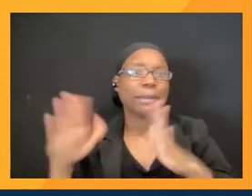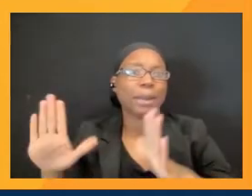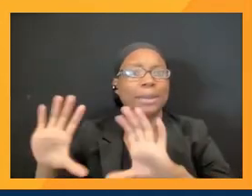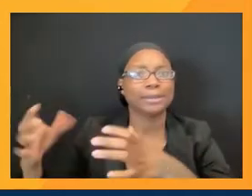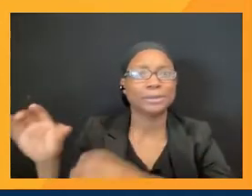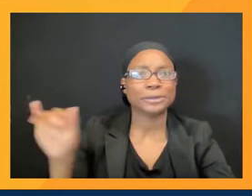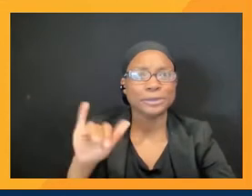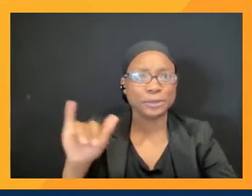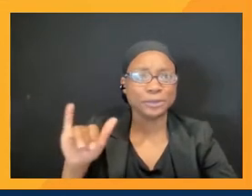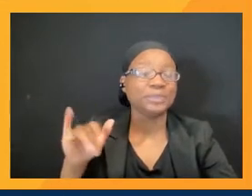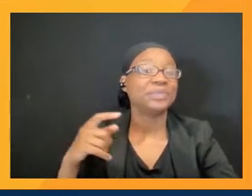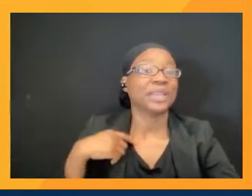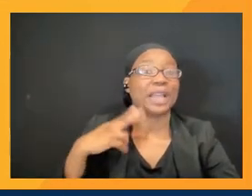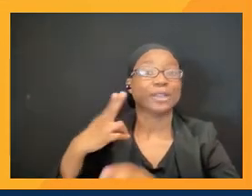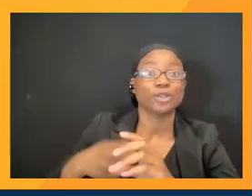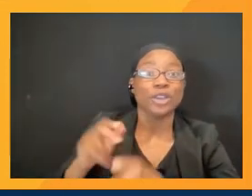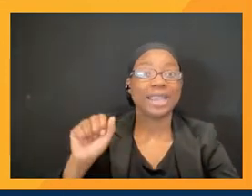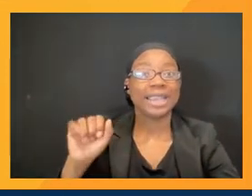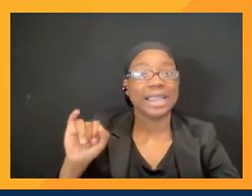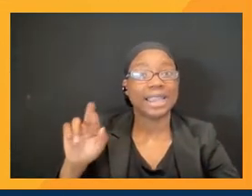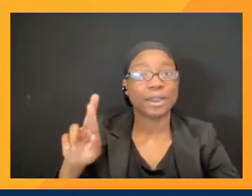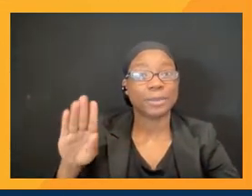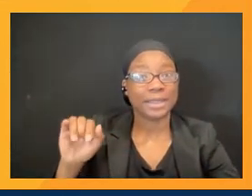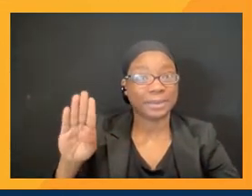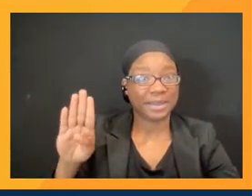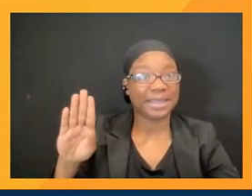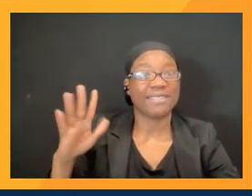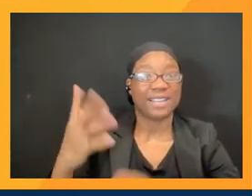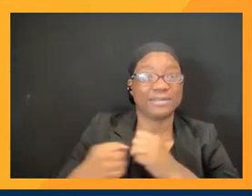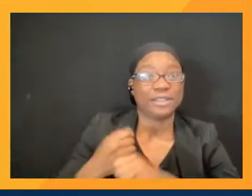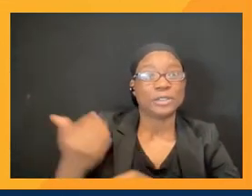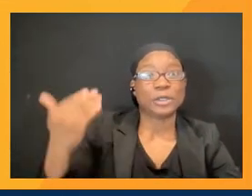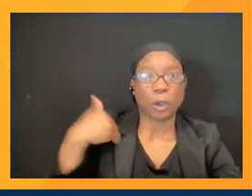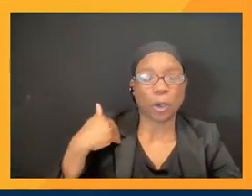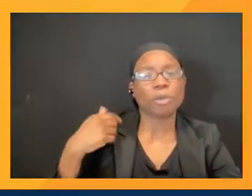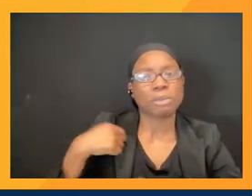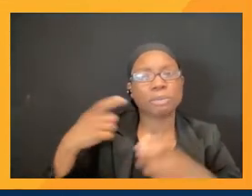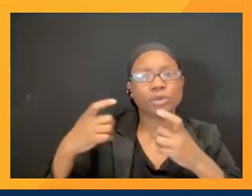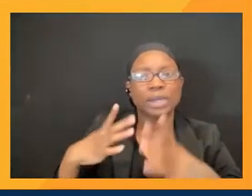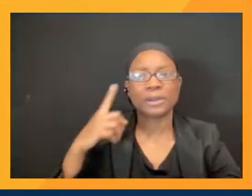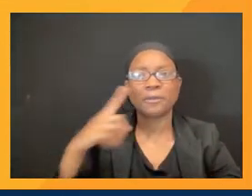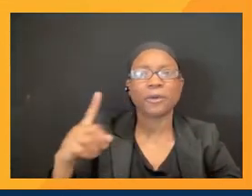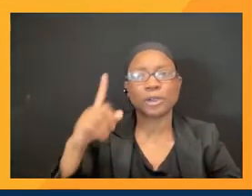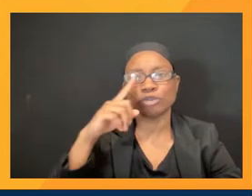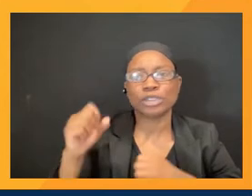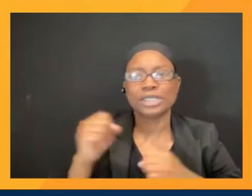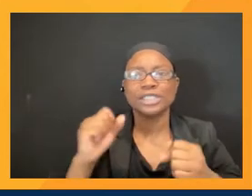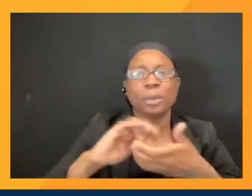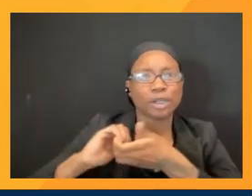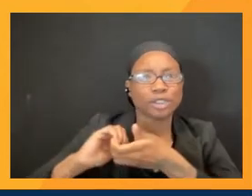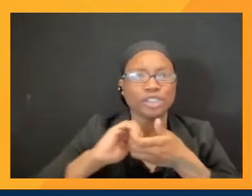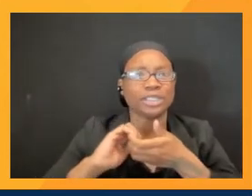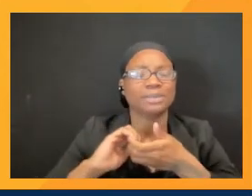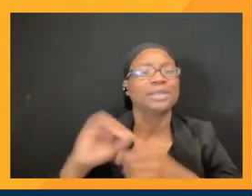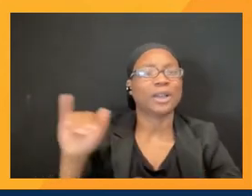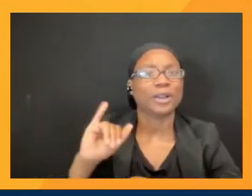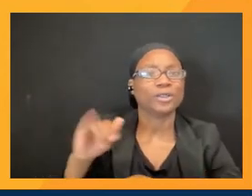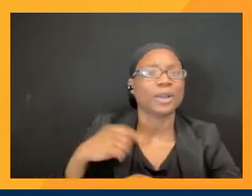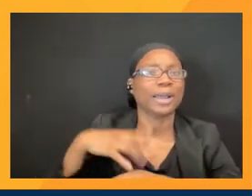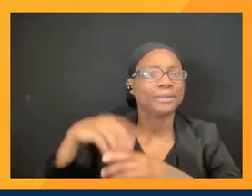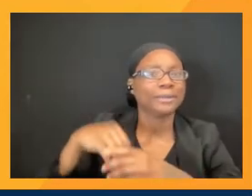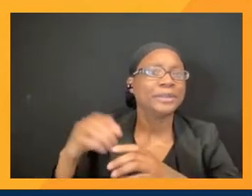Strategic Partnerships at Airbnb and Chief of Staff for the Global Policy and Communications team. She oversees the